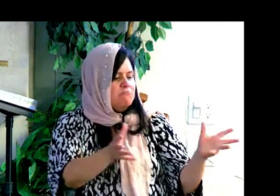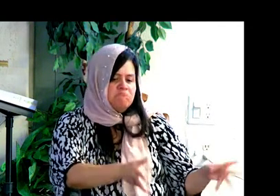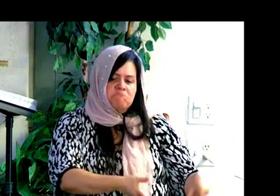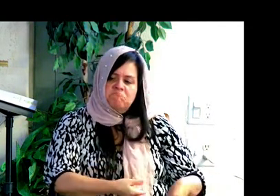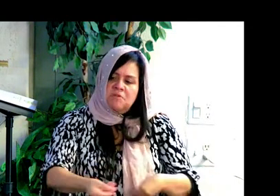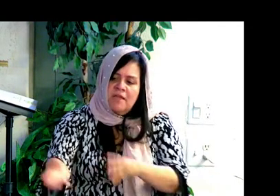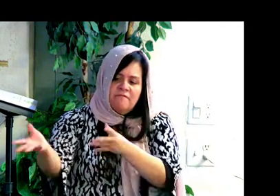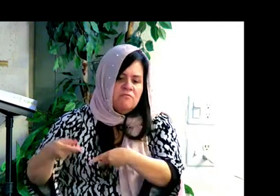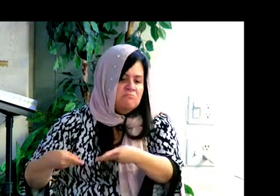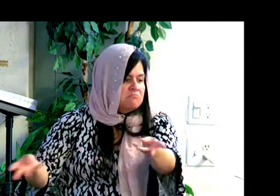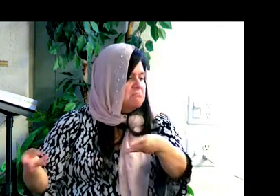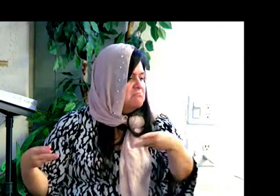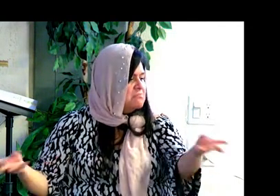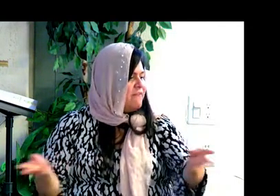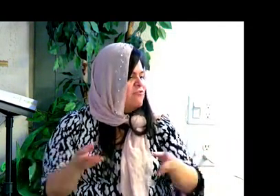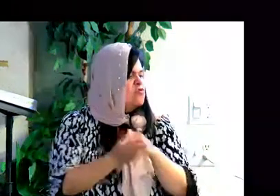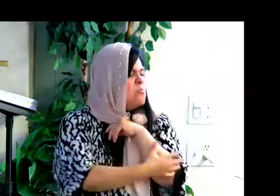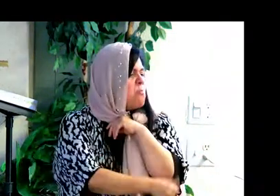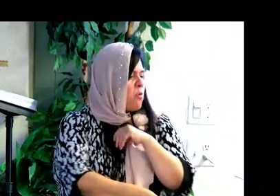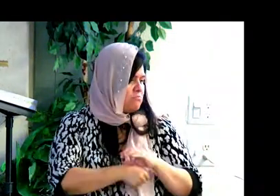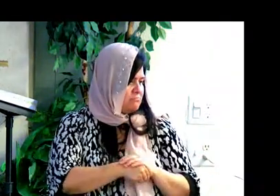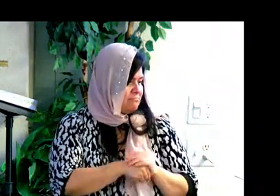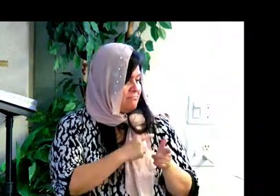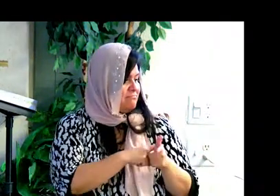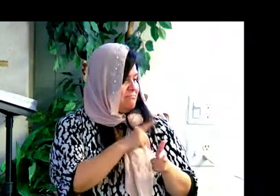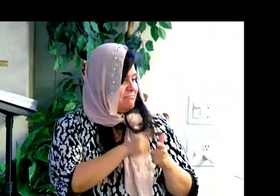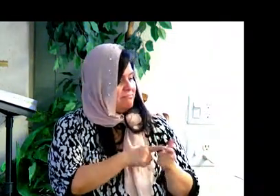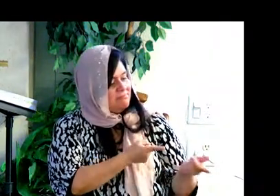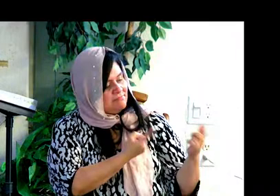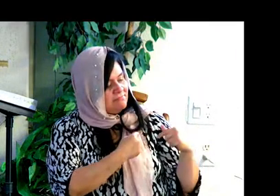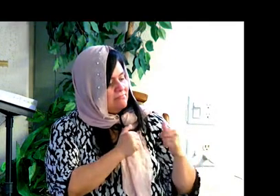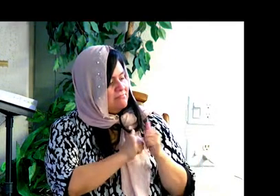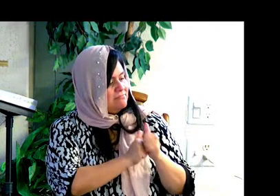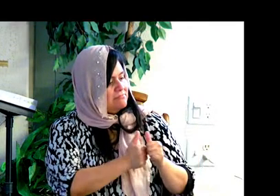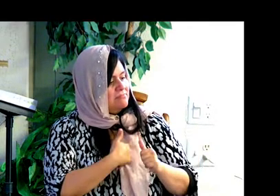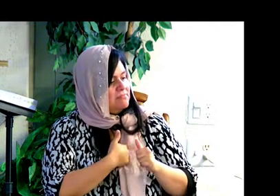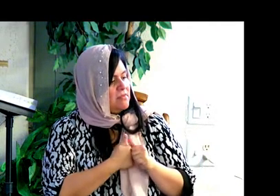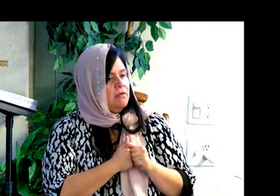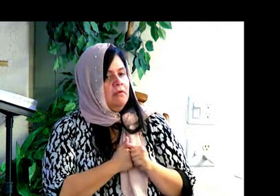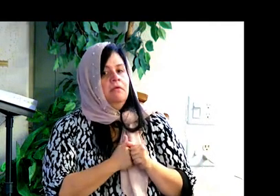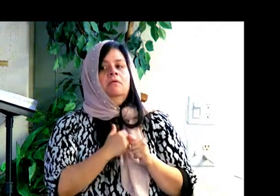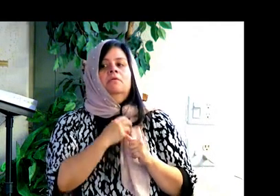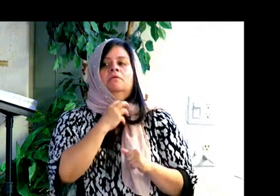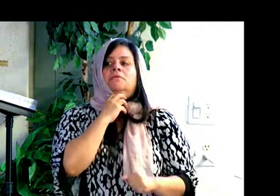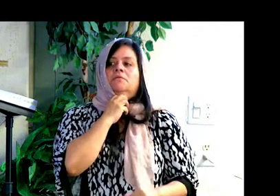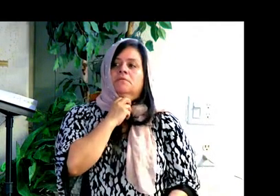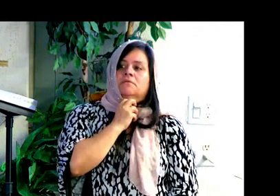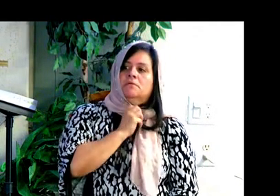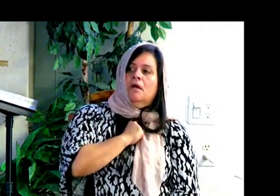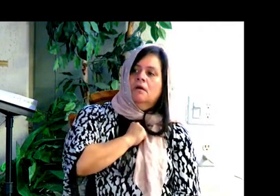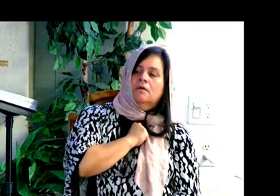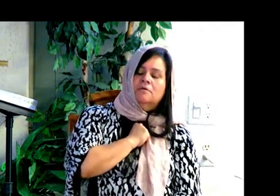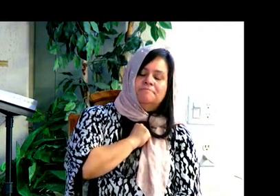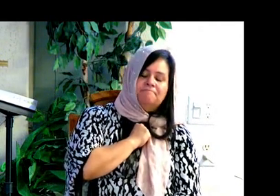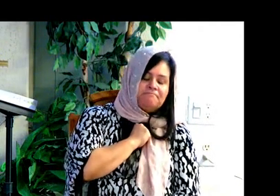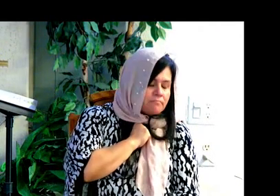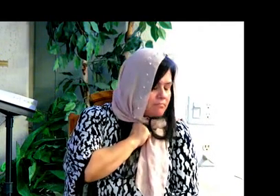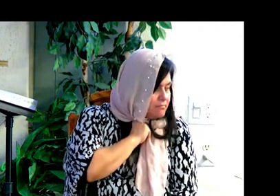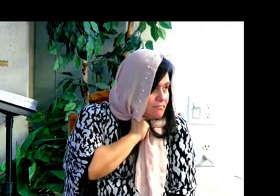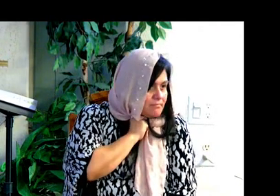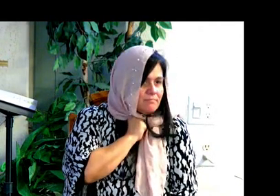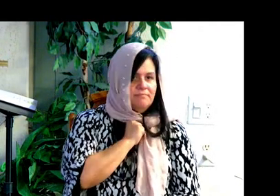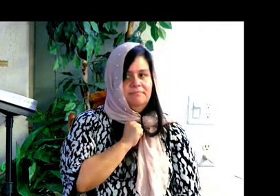Versículo 21. Yeshua mirándolo, lo amó y le dijo, una cosa te falta. Ve y vende